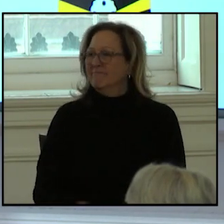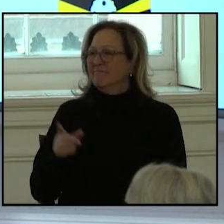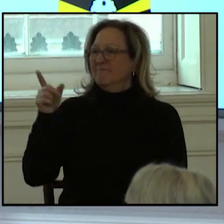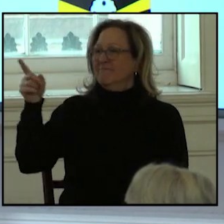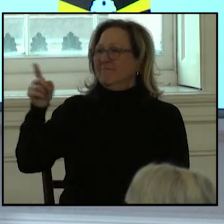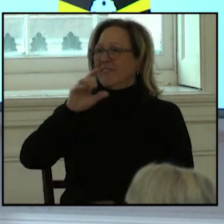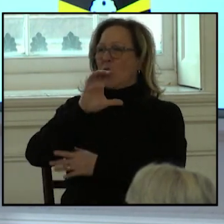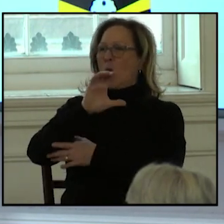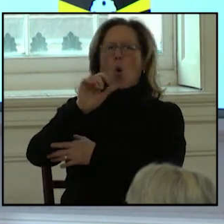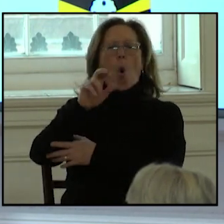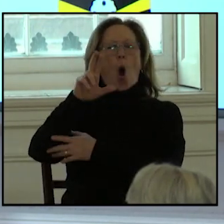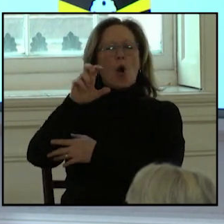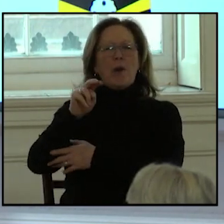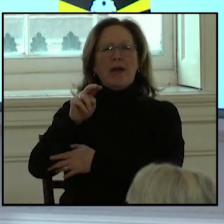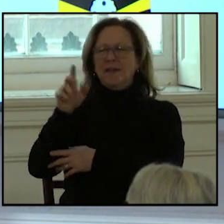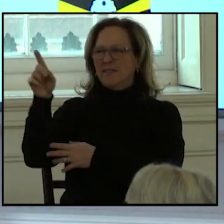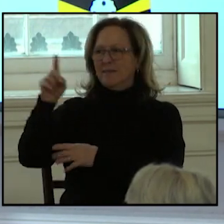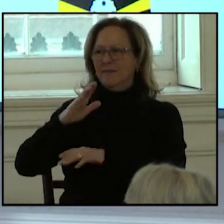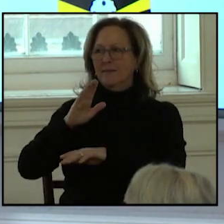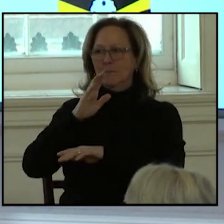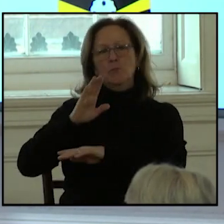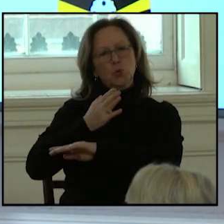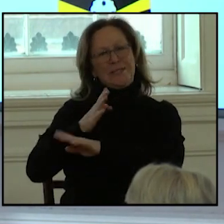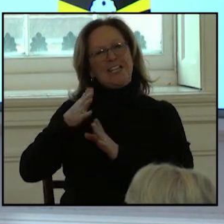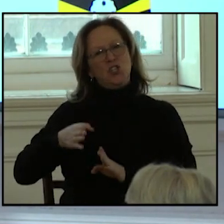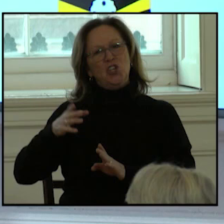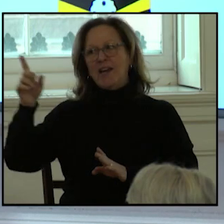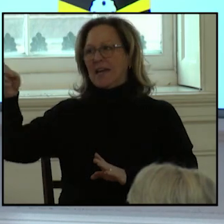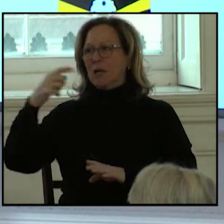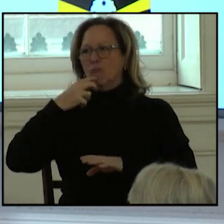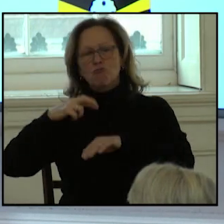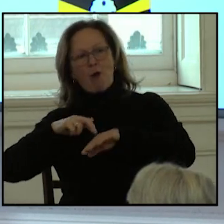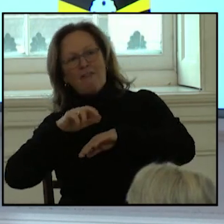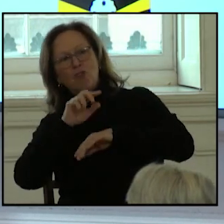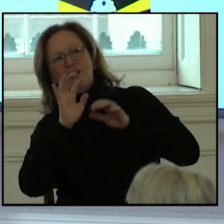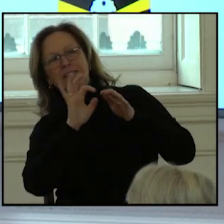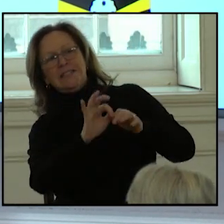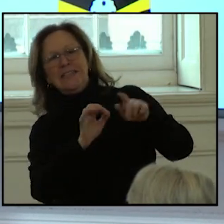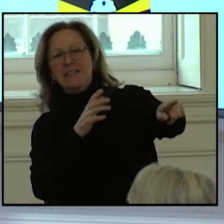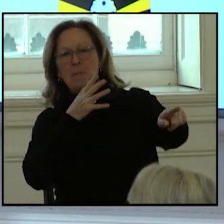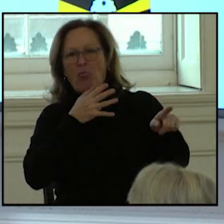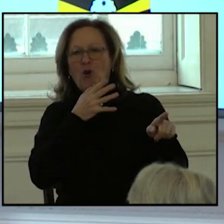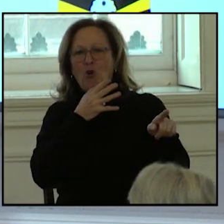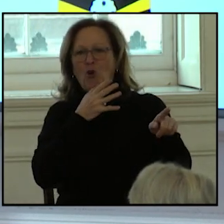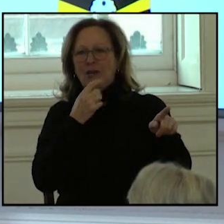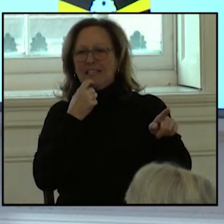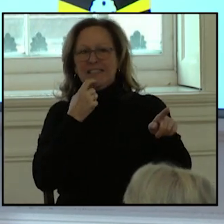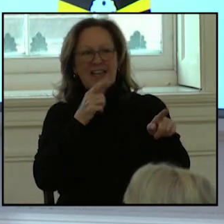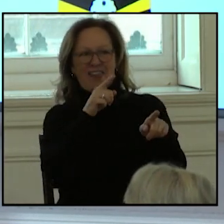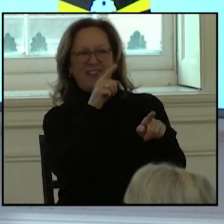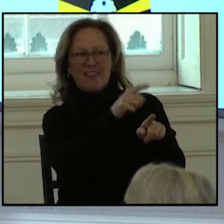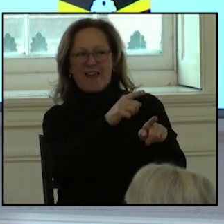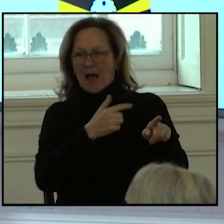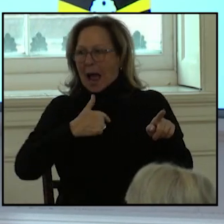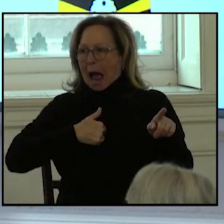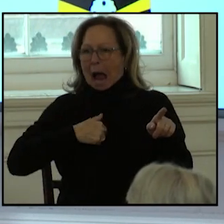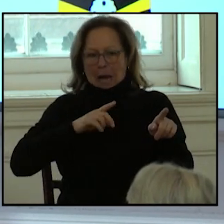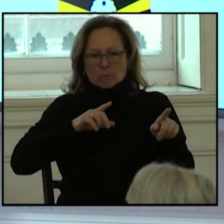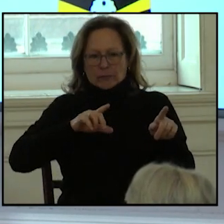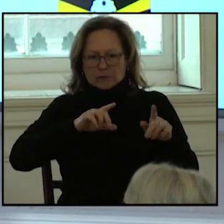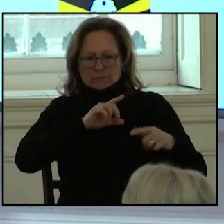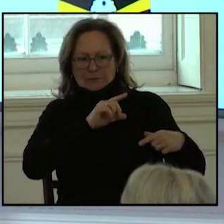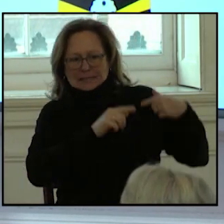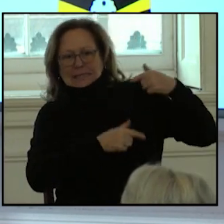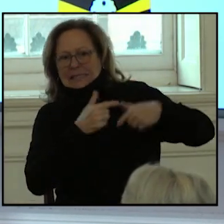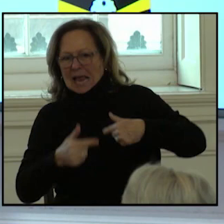so beautifully when he referenced his mother. My mother is my descendant, or my ancestor. I'm her descendant. It is so